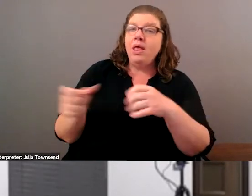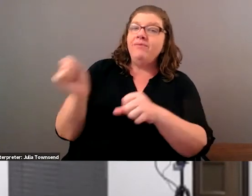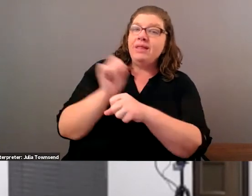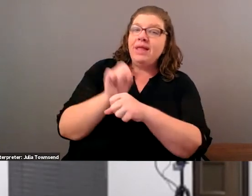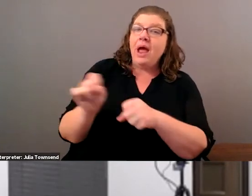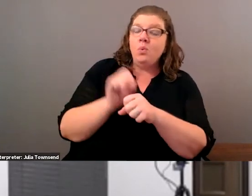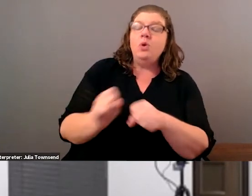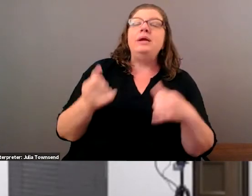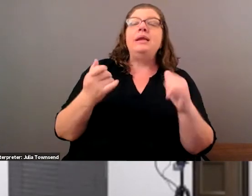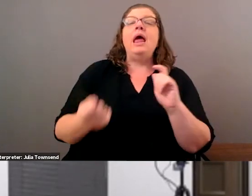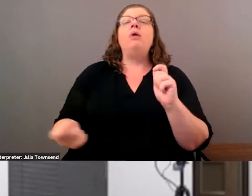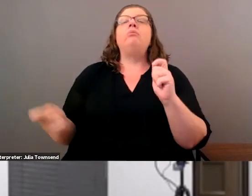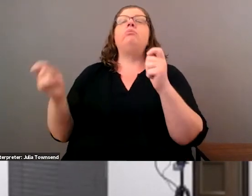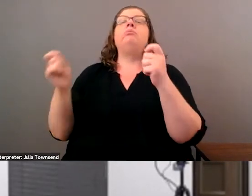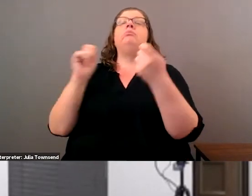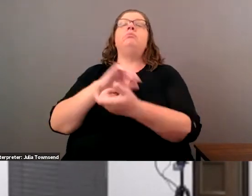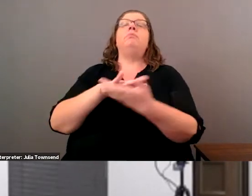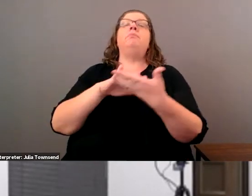becoming,